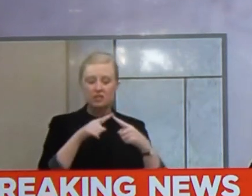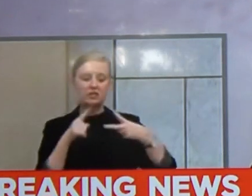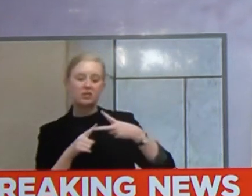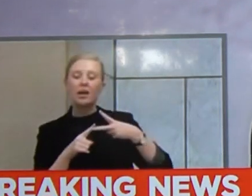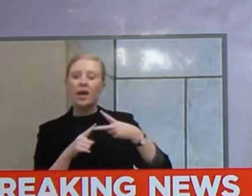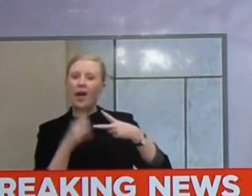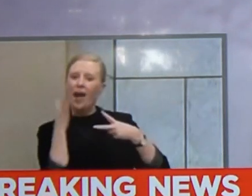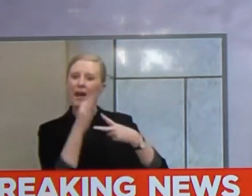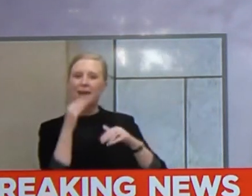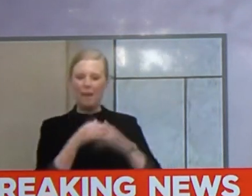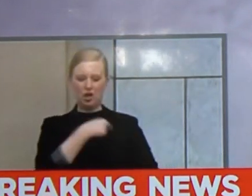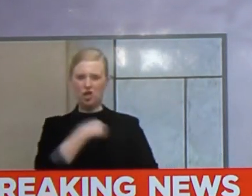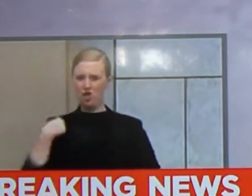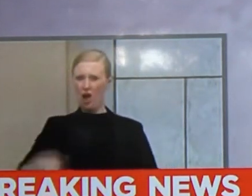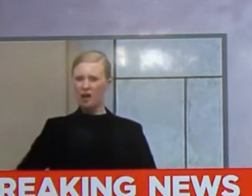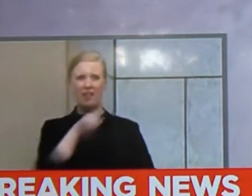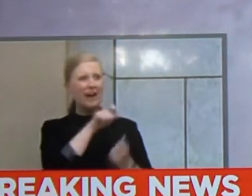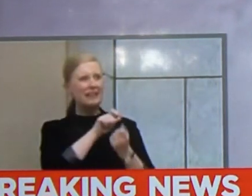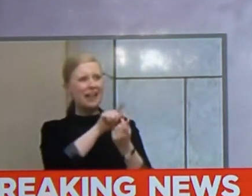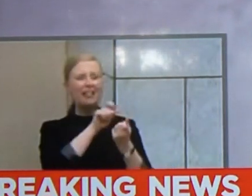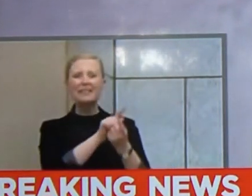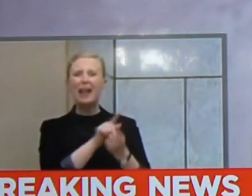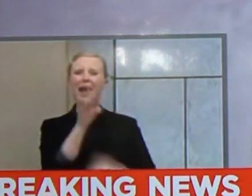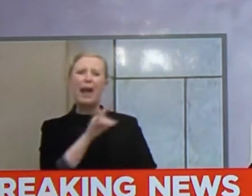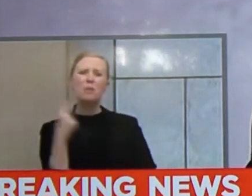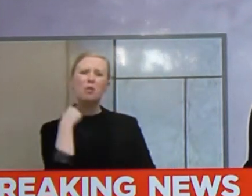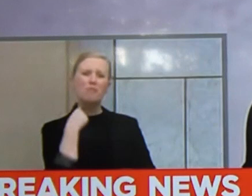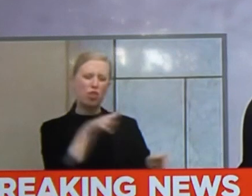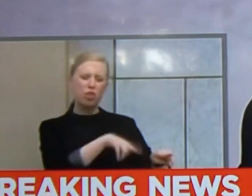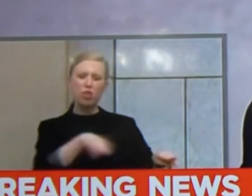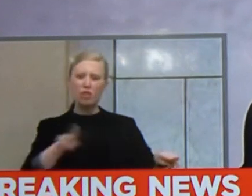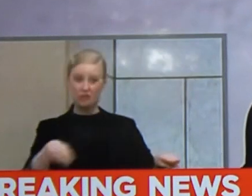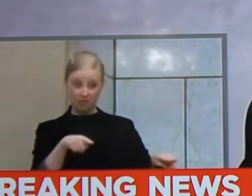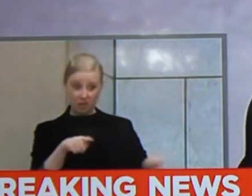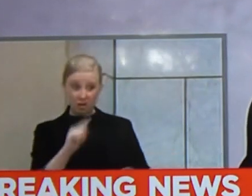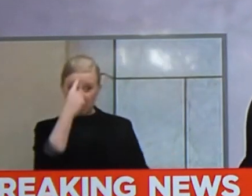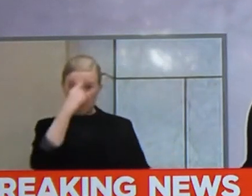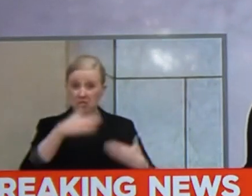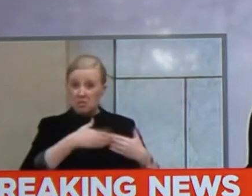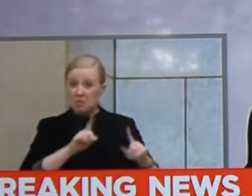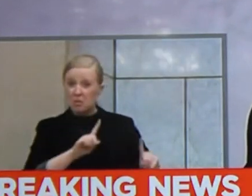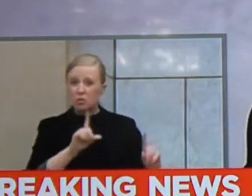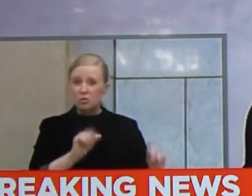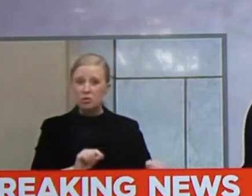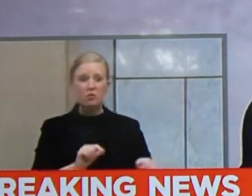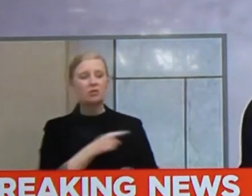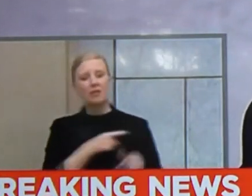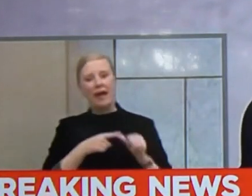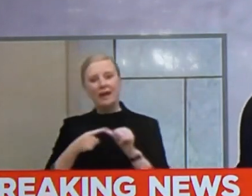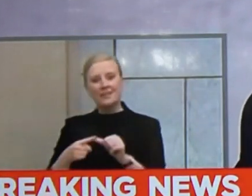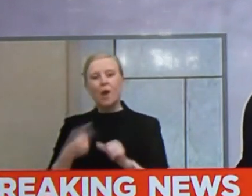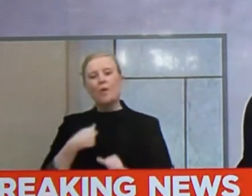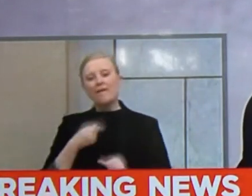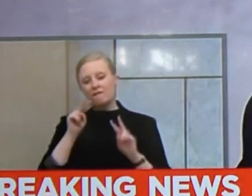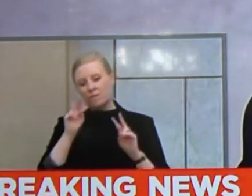The matters in relation to that vessel have been, I think, addressed by the New South Wales Premier, and we've just focused on meeting the next challenge and learning from the past